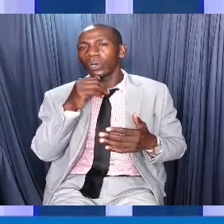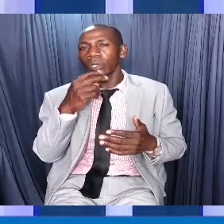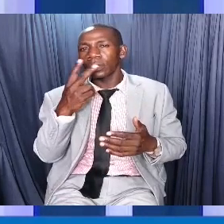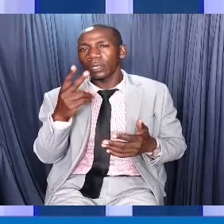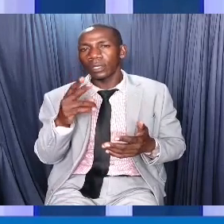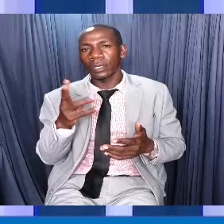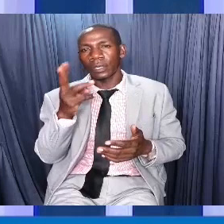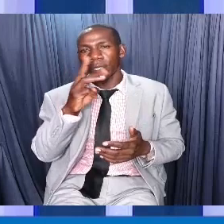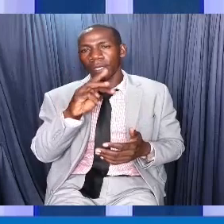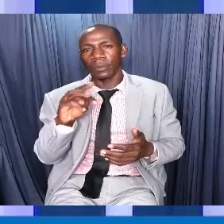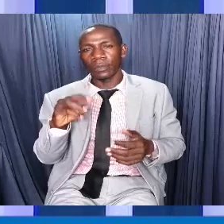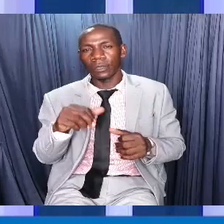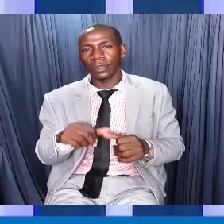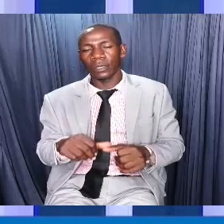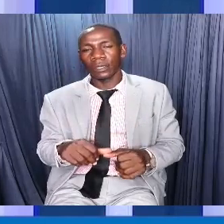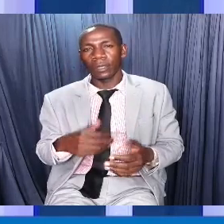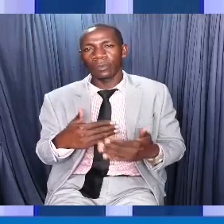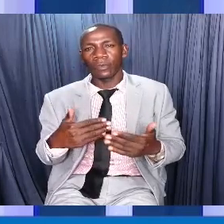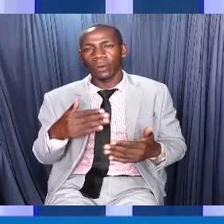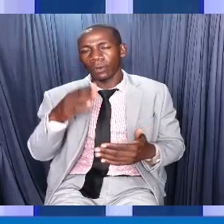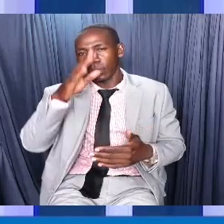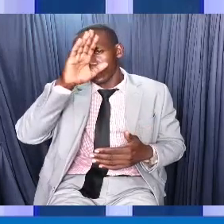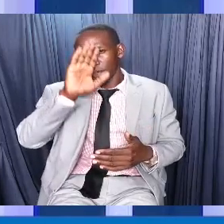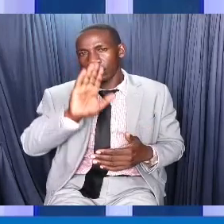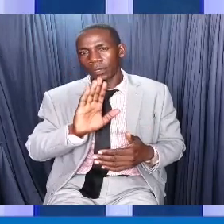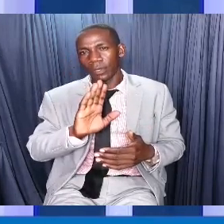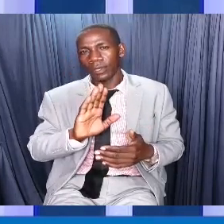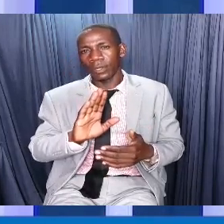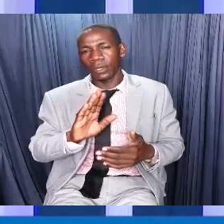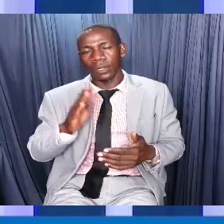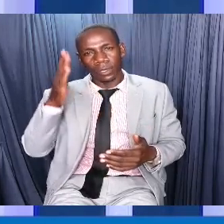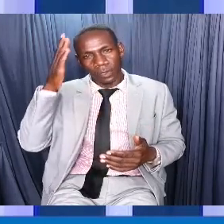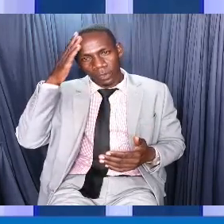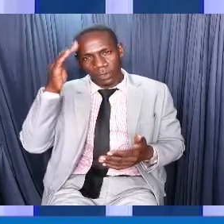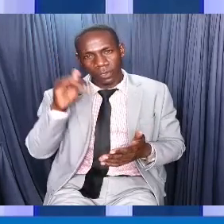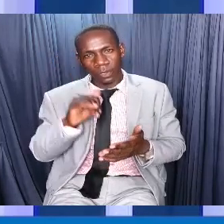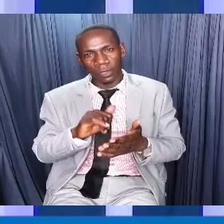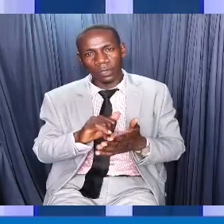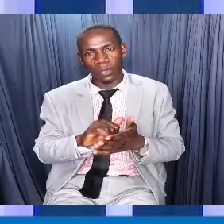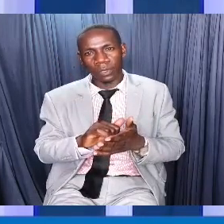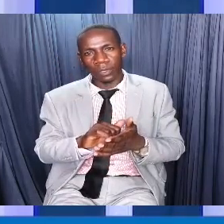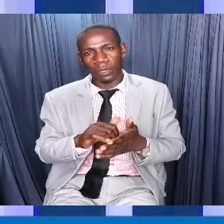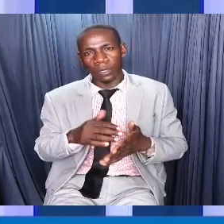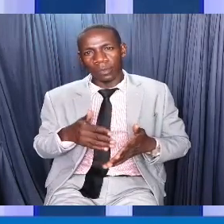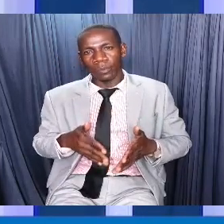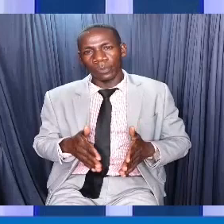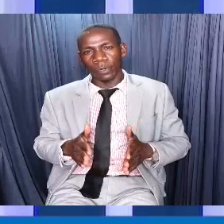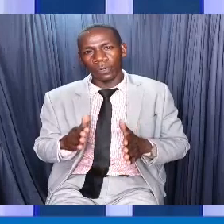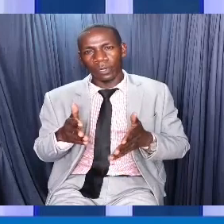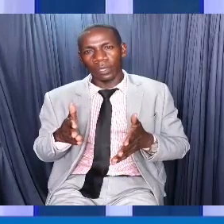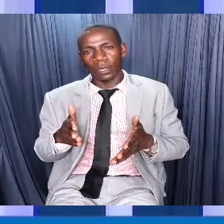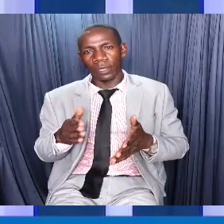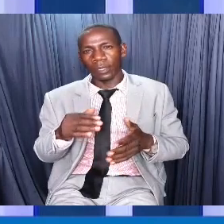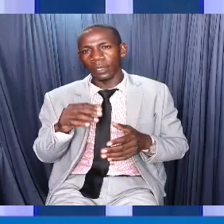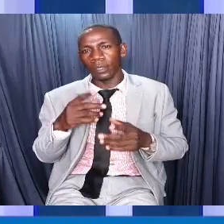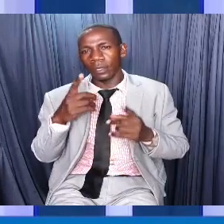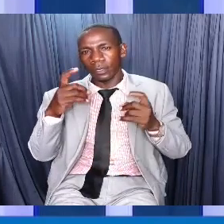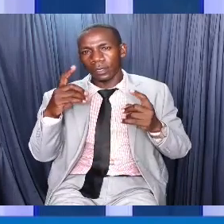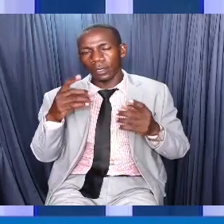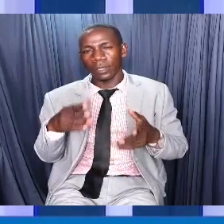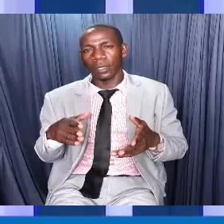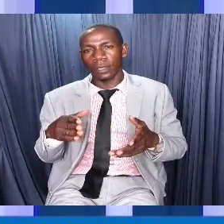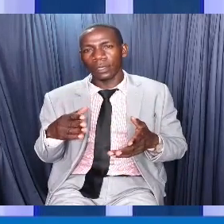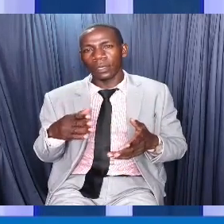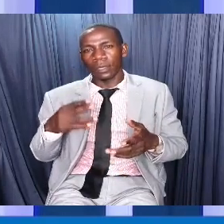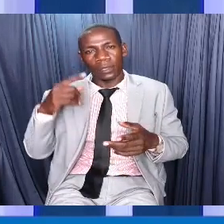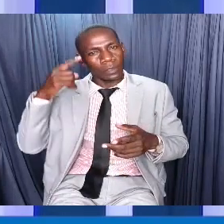he never counted. He still mbele za Mungu, before God. Anajua mezani ya Mungu ikawekwa hapa mimi ni mwenye dhambi. He knows I'm still a sinner in the sight of God.